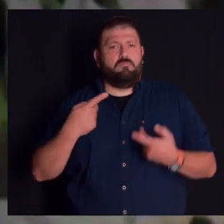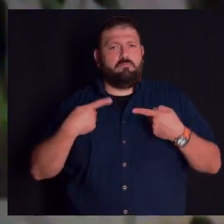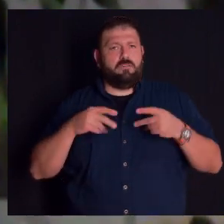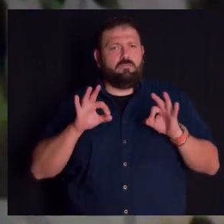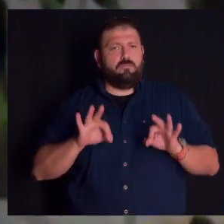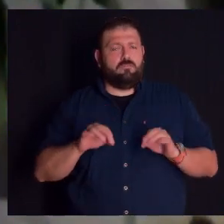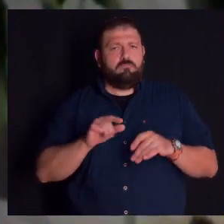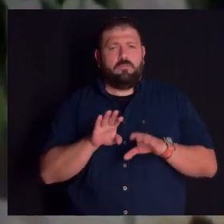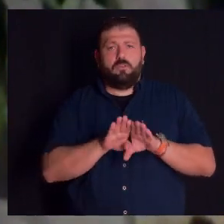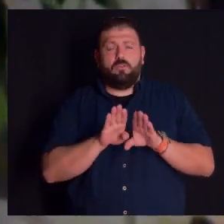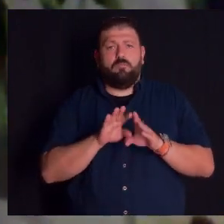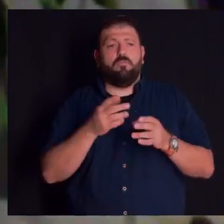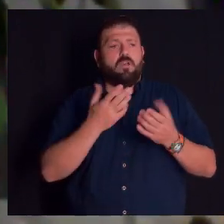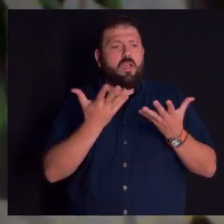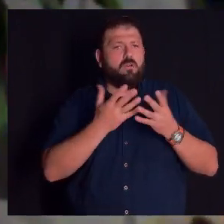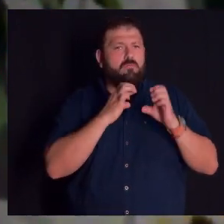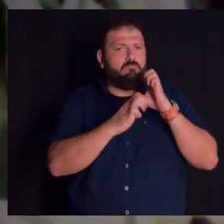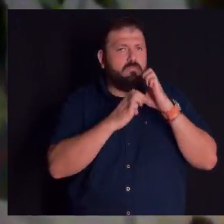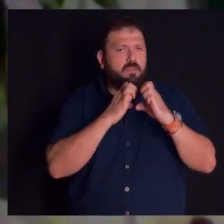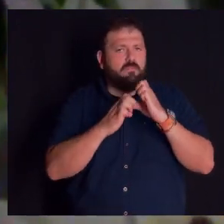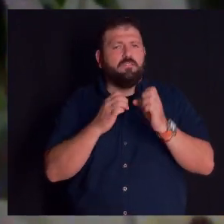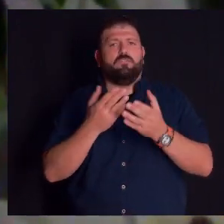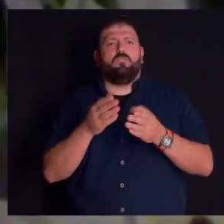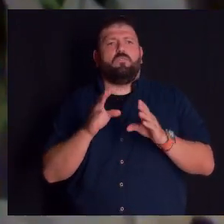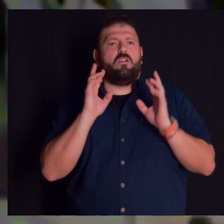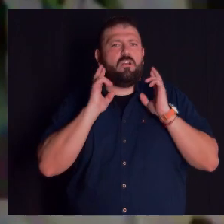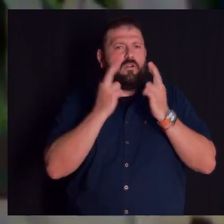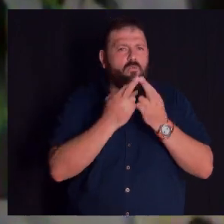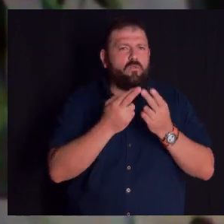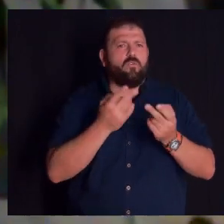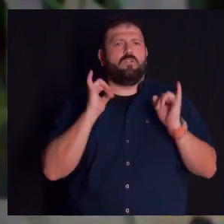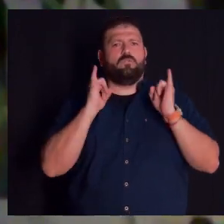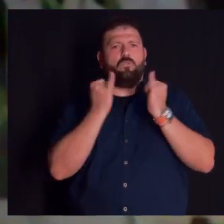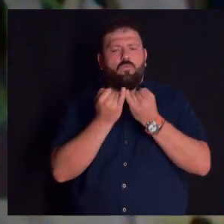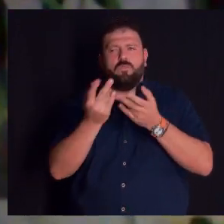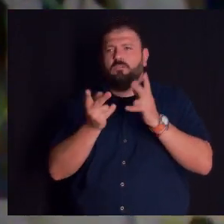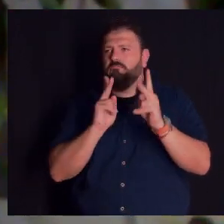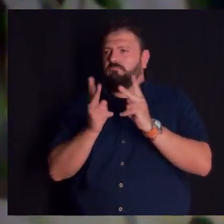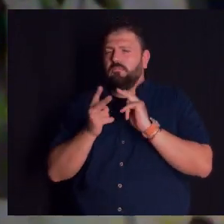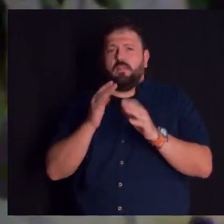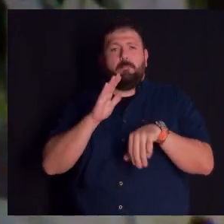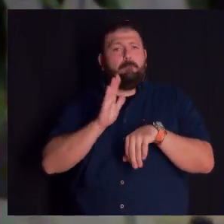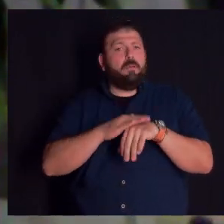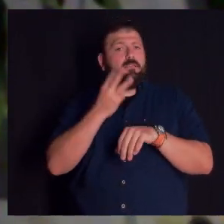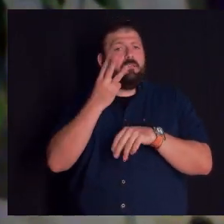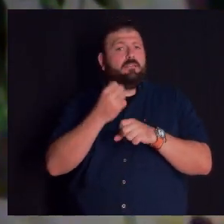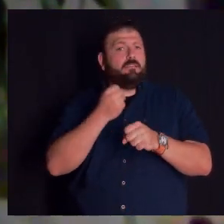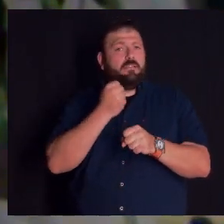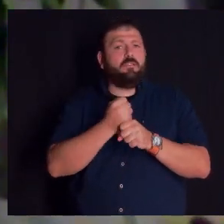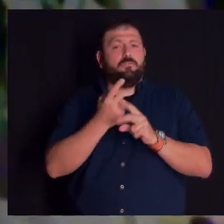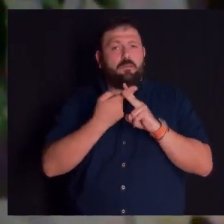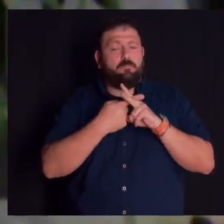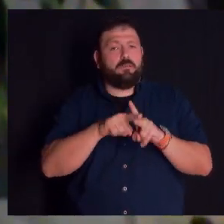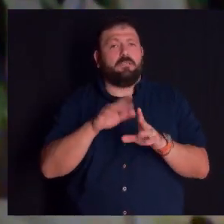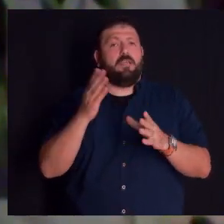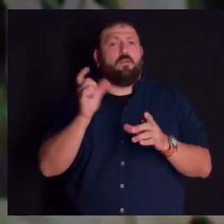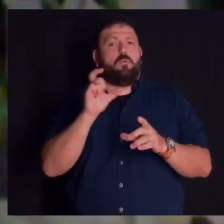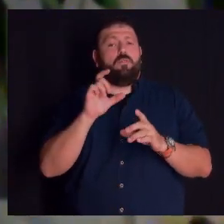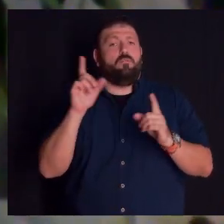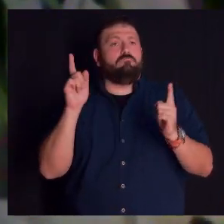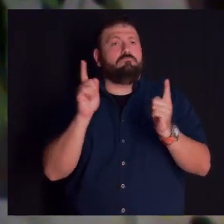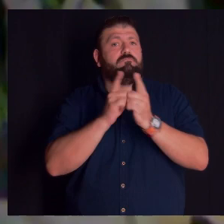ese tipo de I entrevistas, de personally reuniones, de juntas carry out these hace más de meetings. 3 años a I have partir been doing del this for more than 3 encuentro years